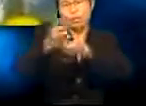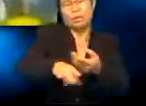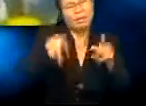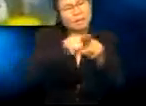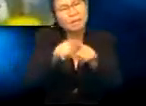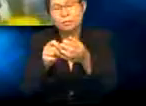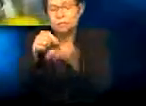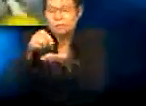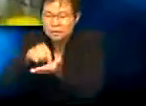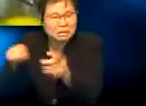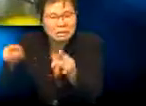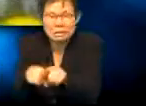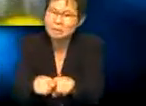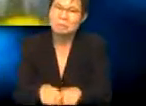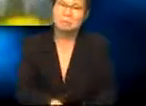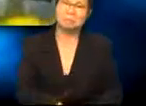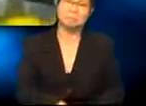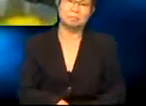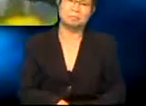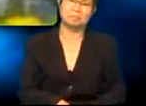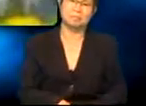for seeds too.